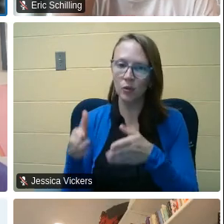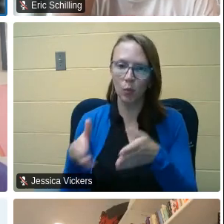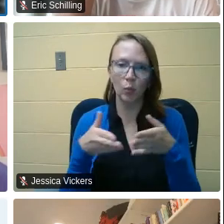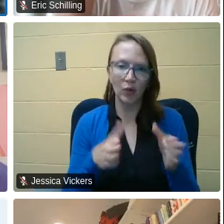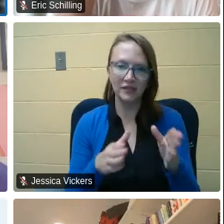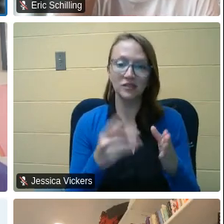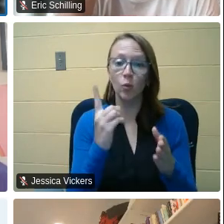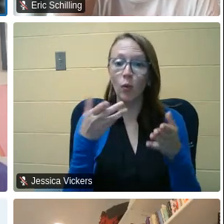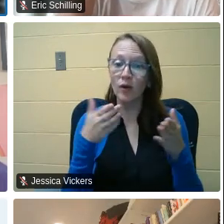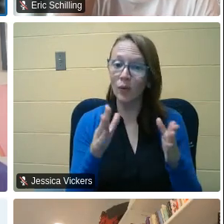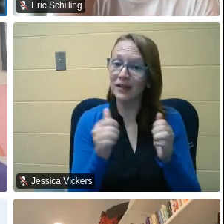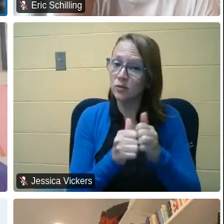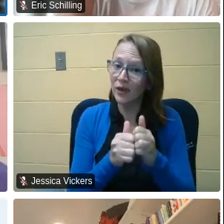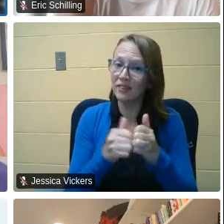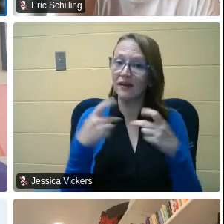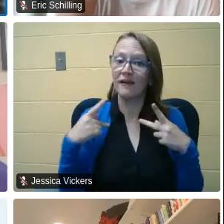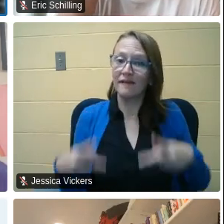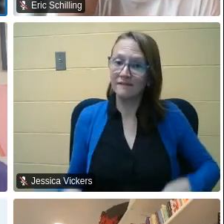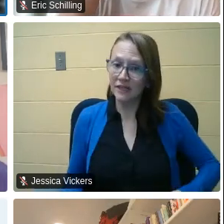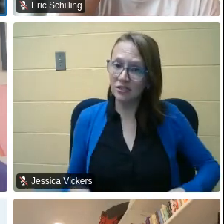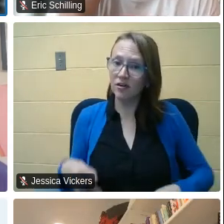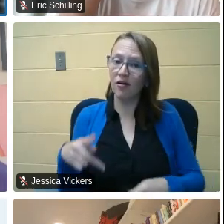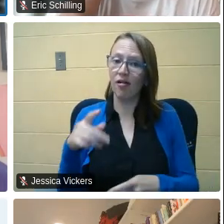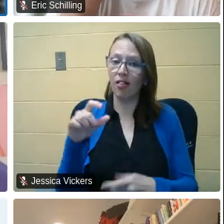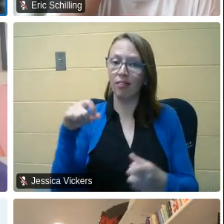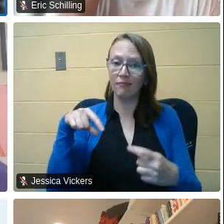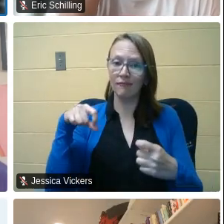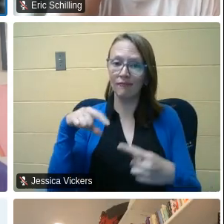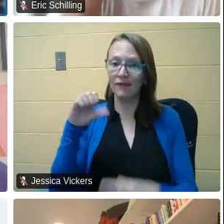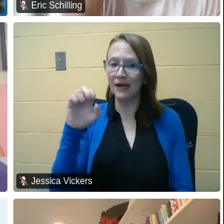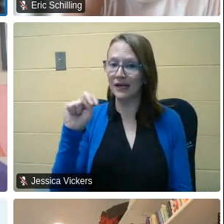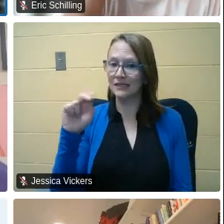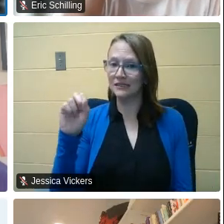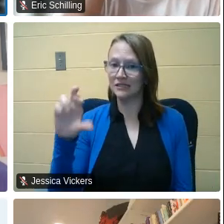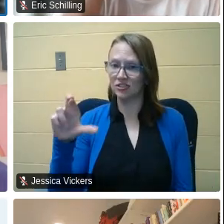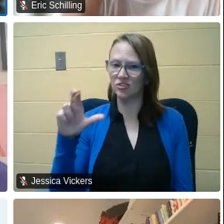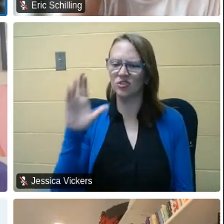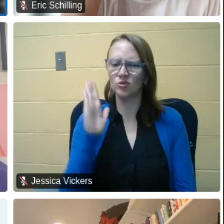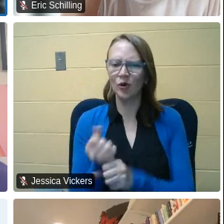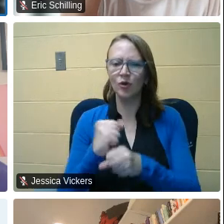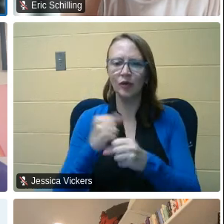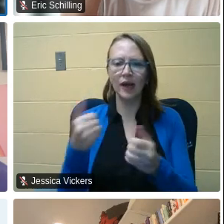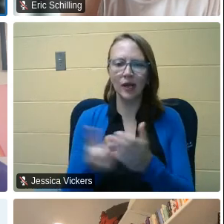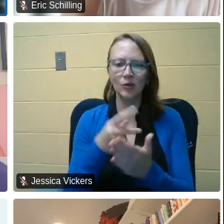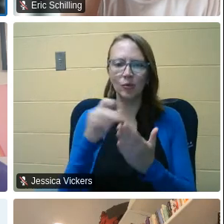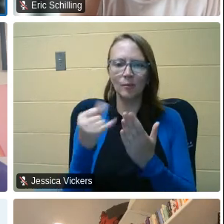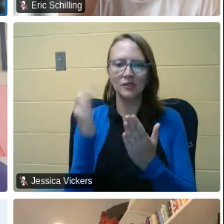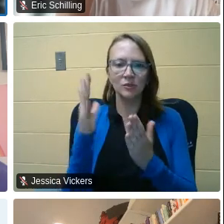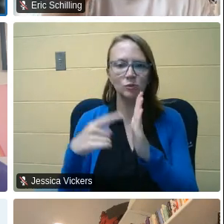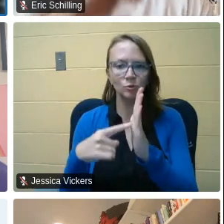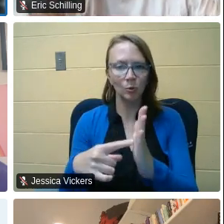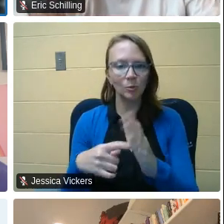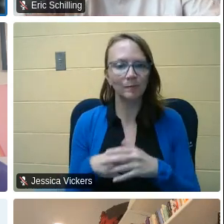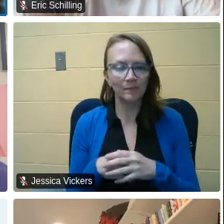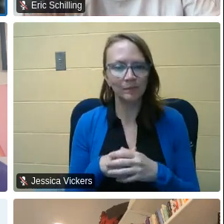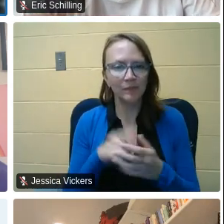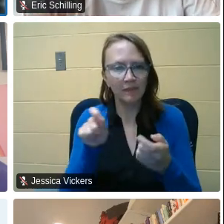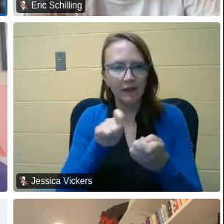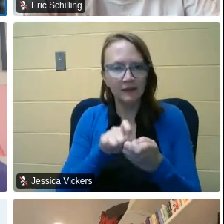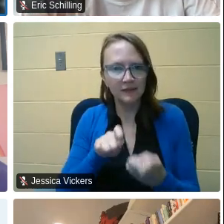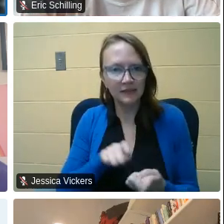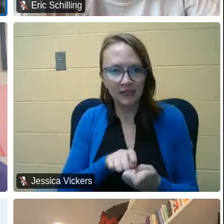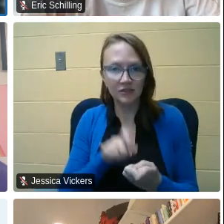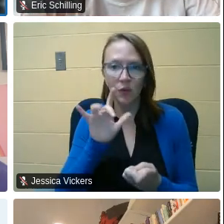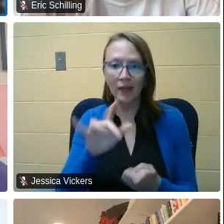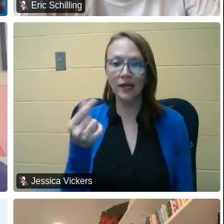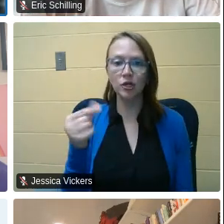device sensors. So I'm going to go ahead and create a new project, and we'll build this all together today. So click the green button for create a new project.